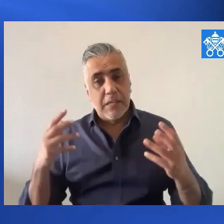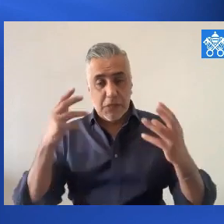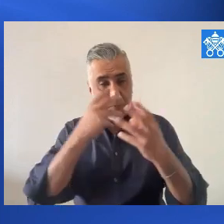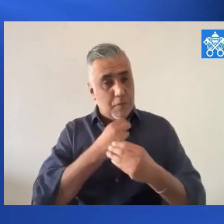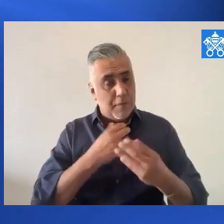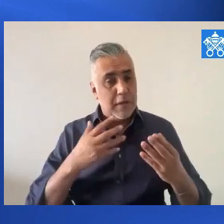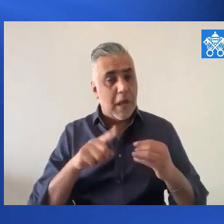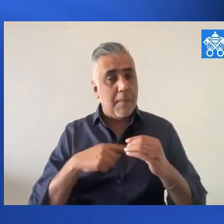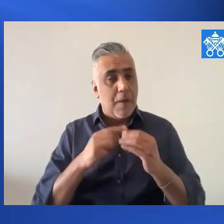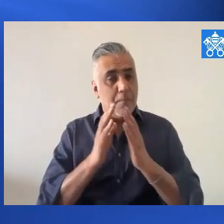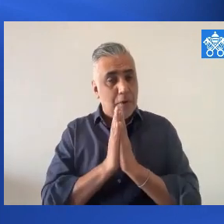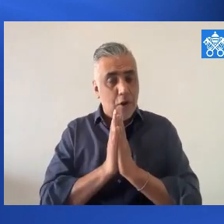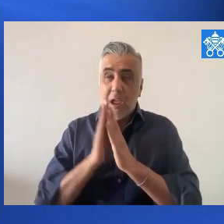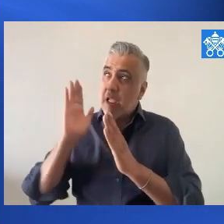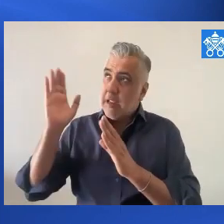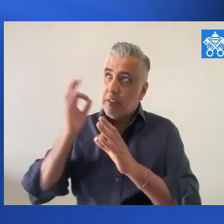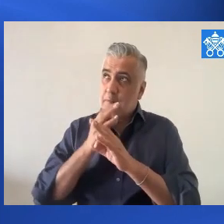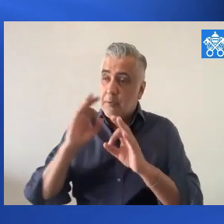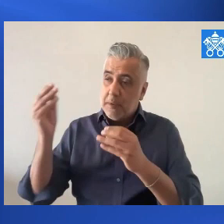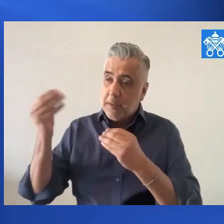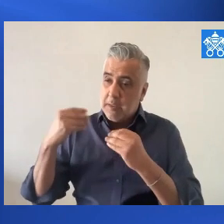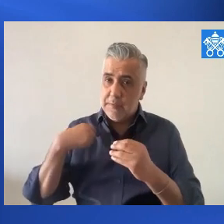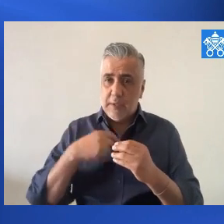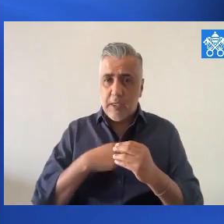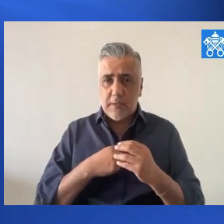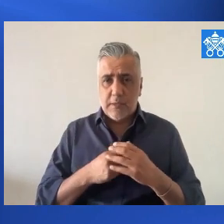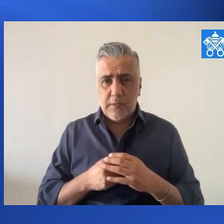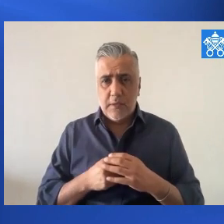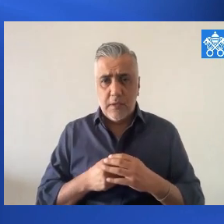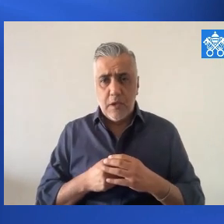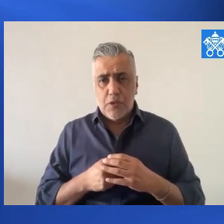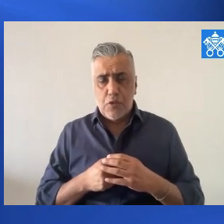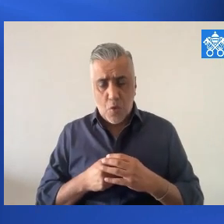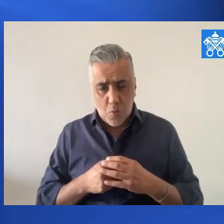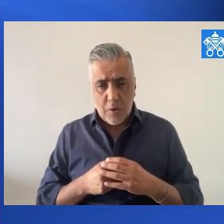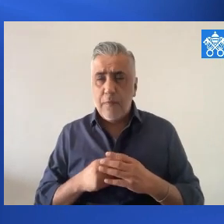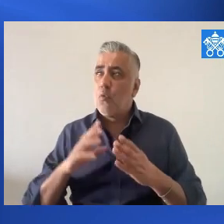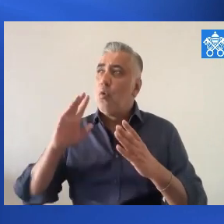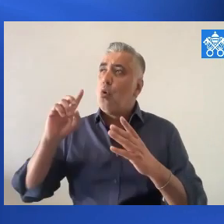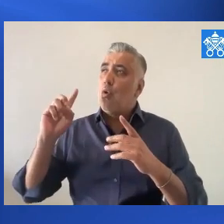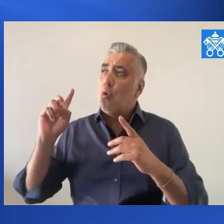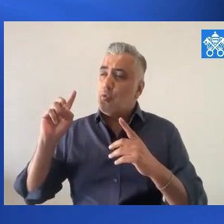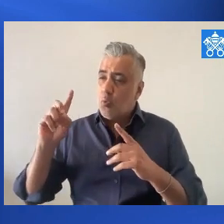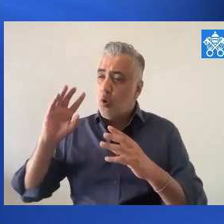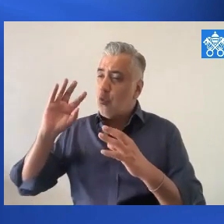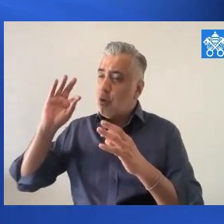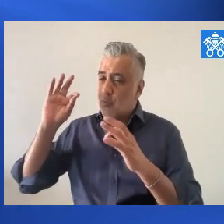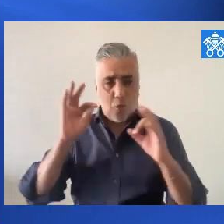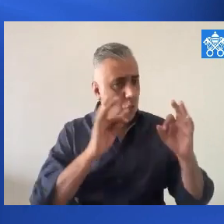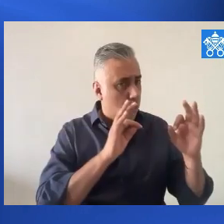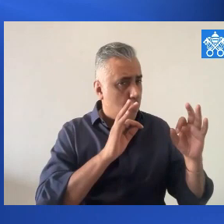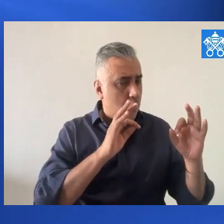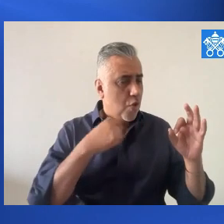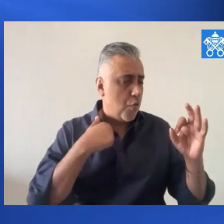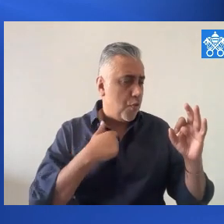And this is the very beautiful thing about prayer and the freedom that Jesus gives us. But whenever we turn